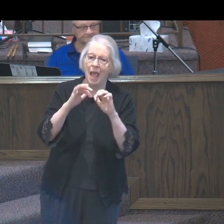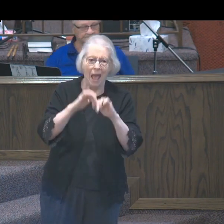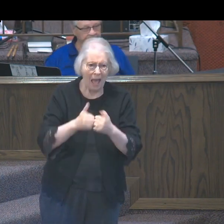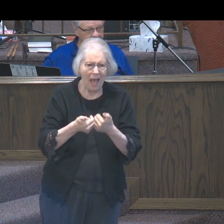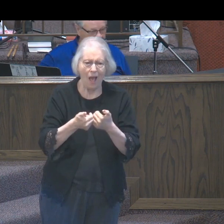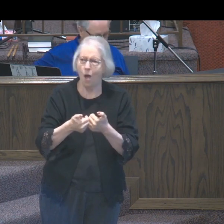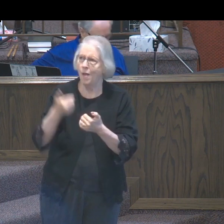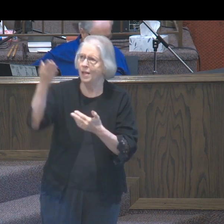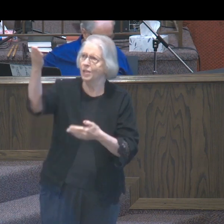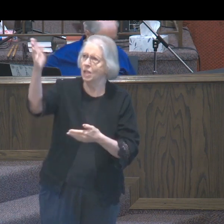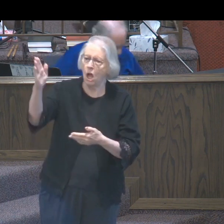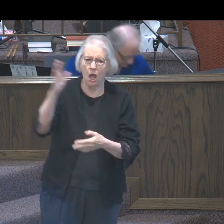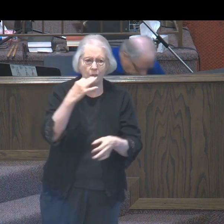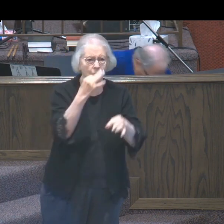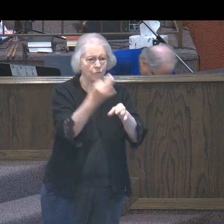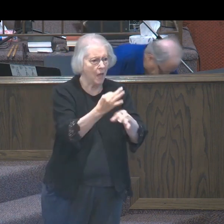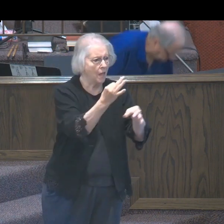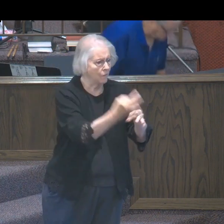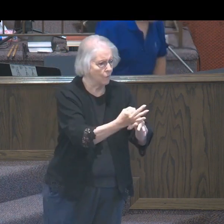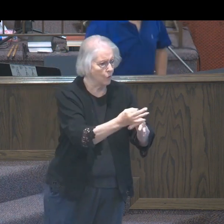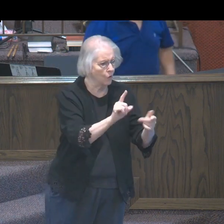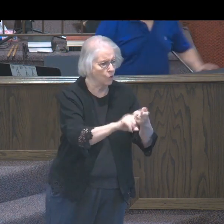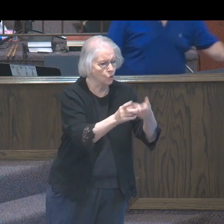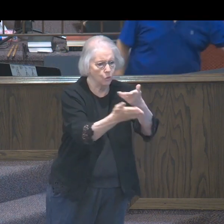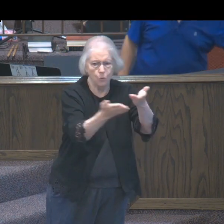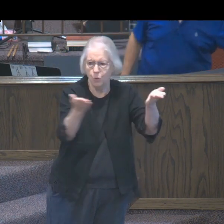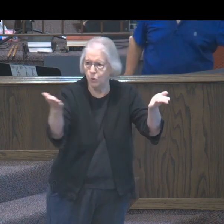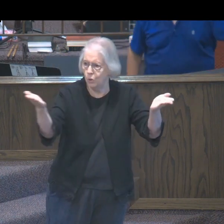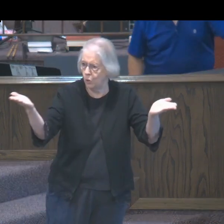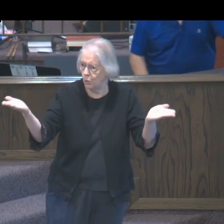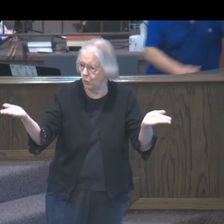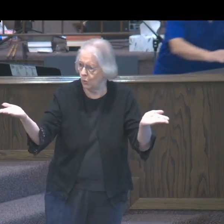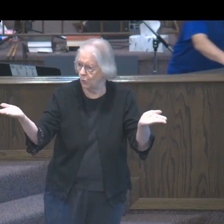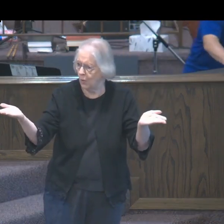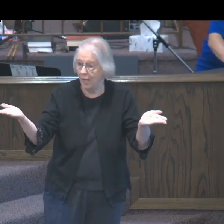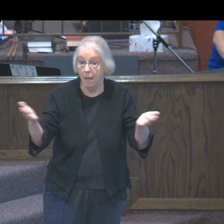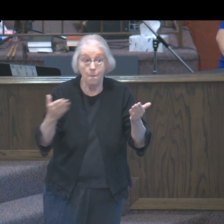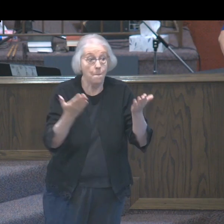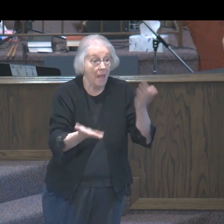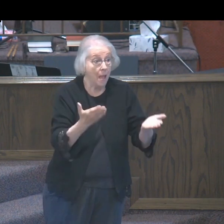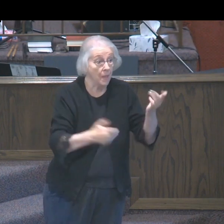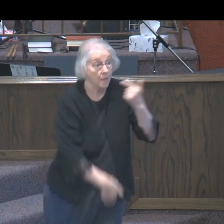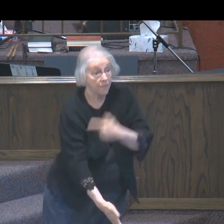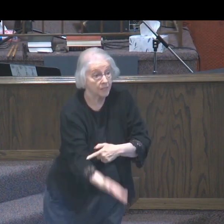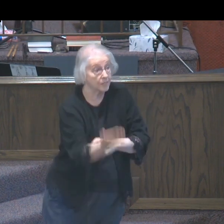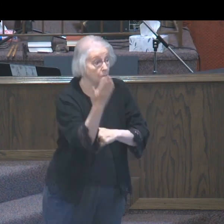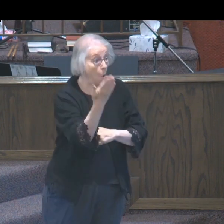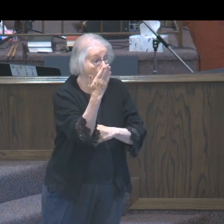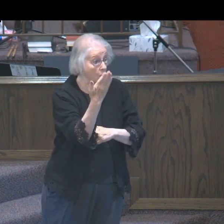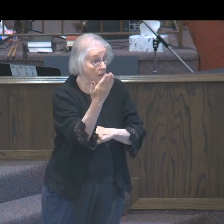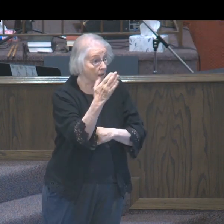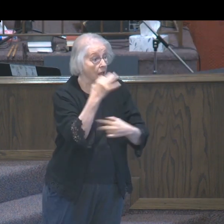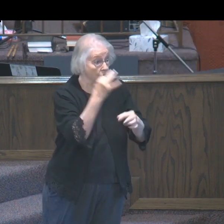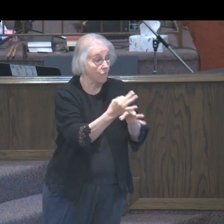been faithful to you even this morning? We sing that